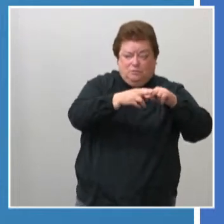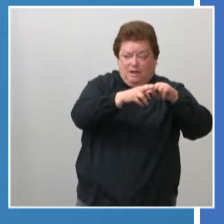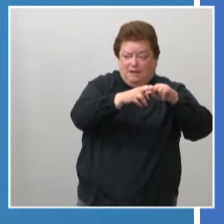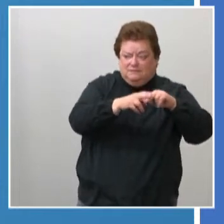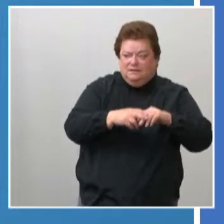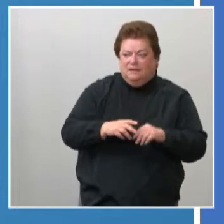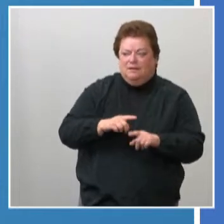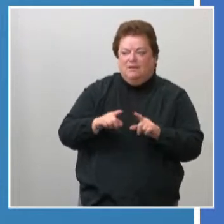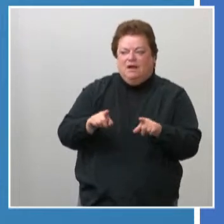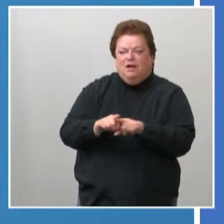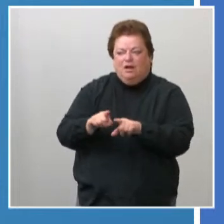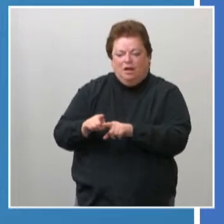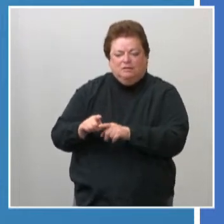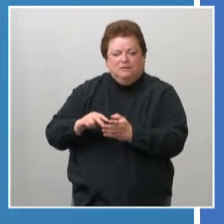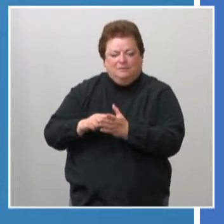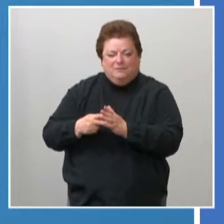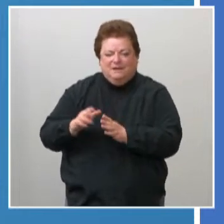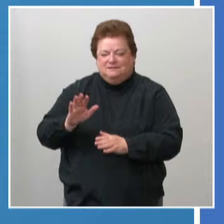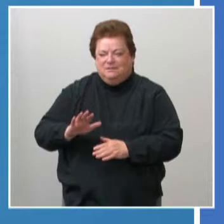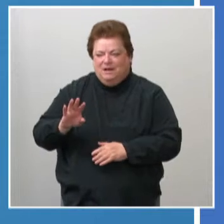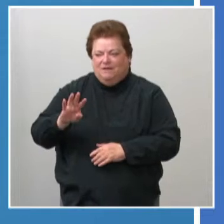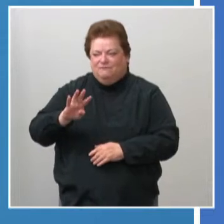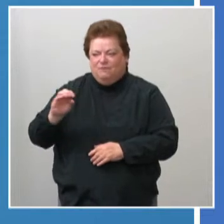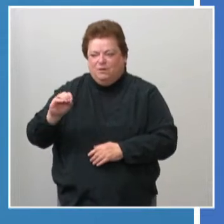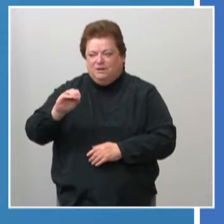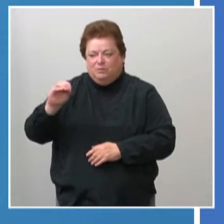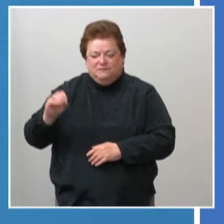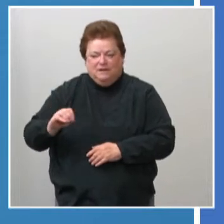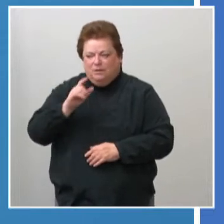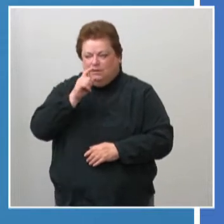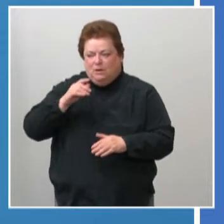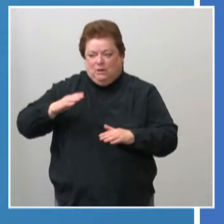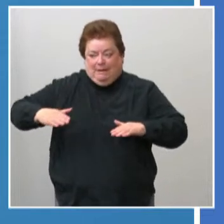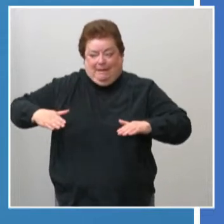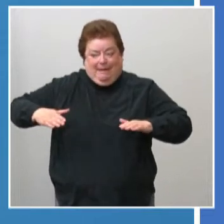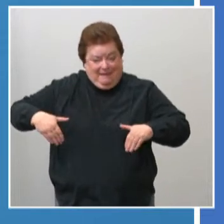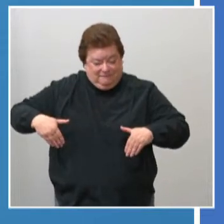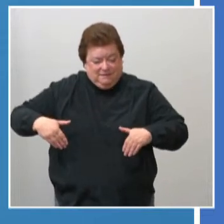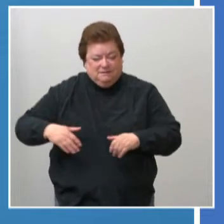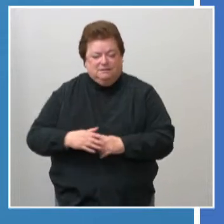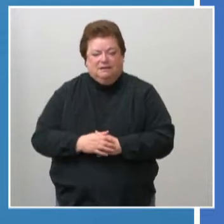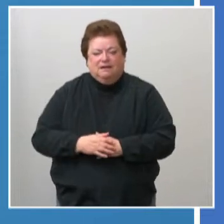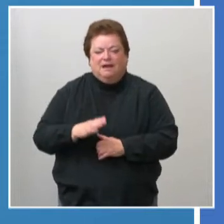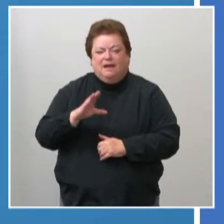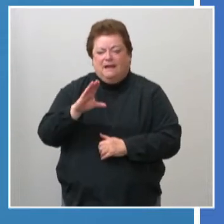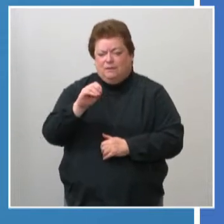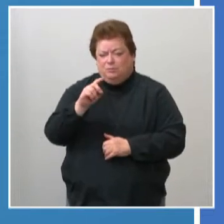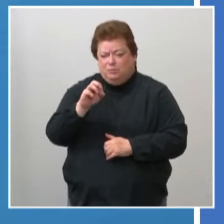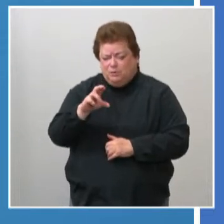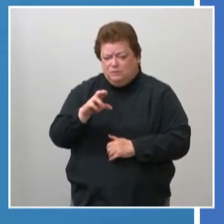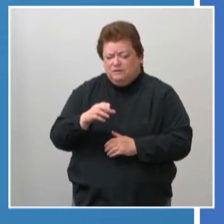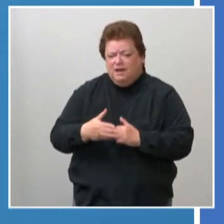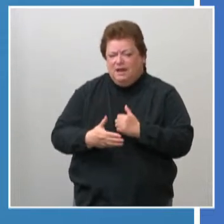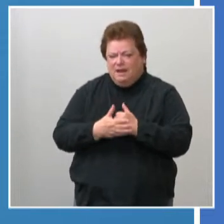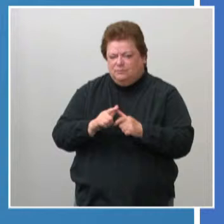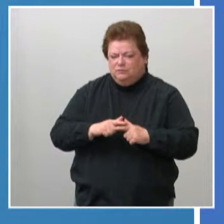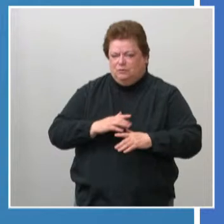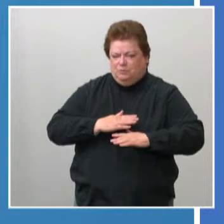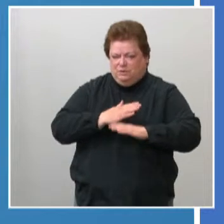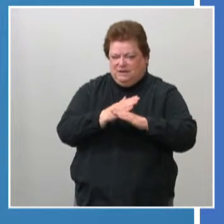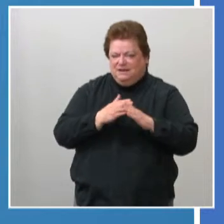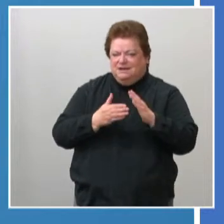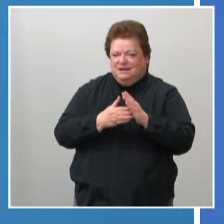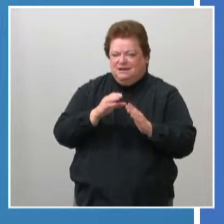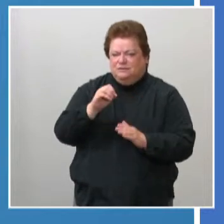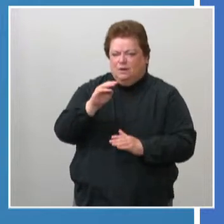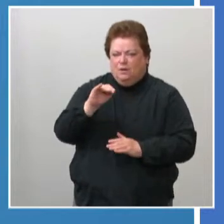that also means there are around 40% who have not. And booster doses make a difference in protecting against Omicron.